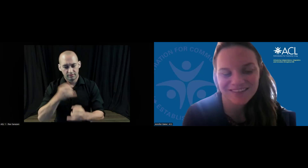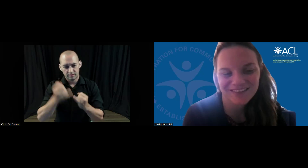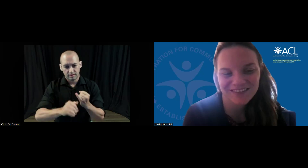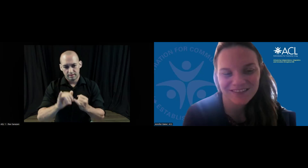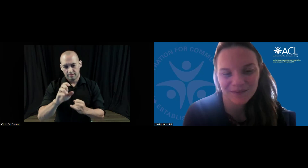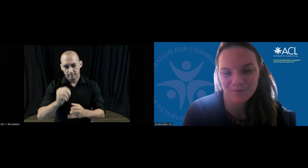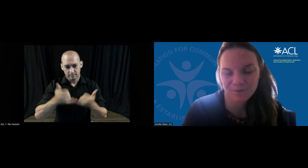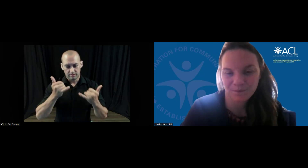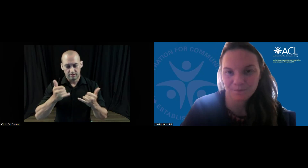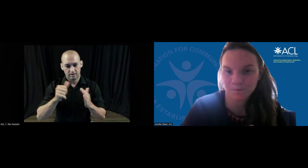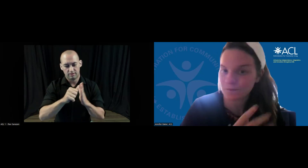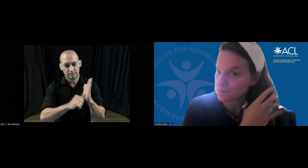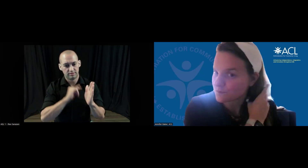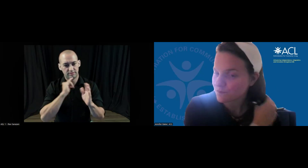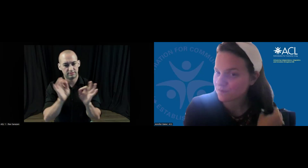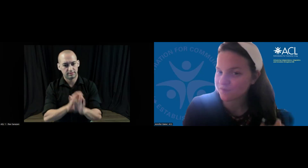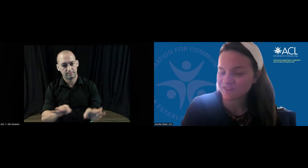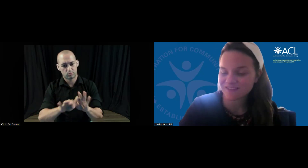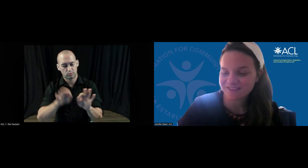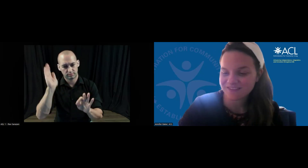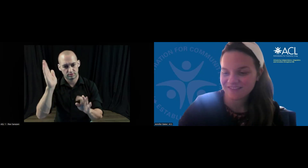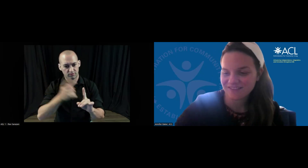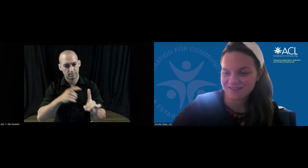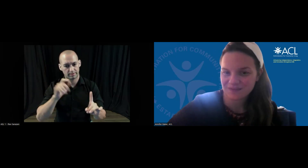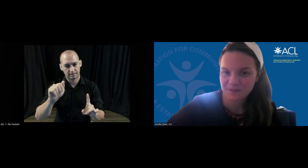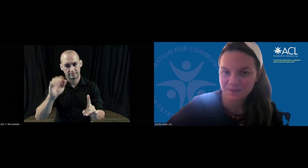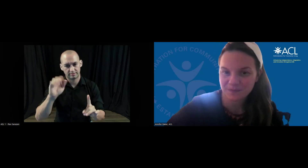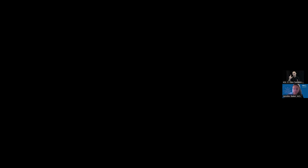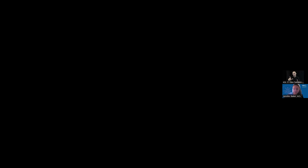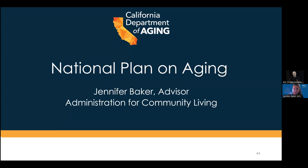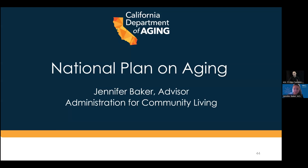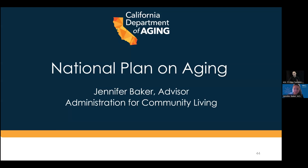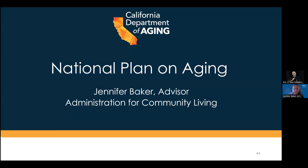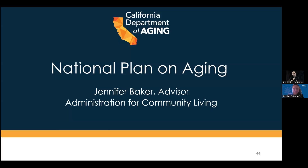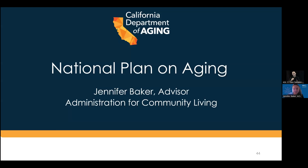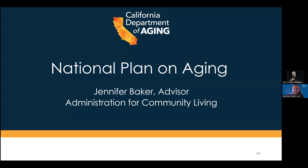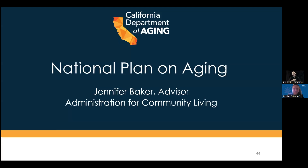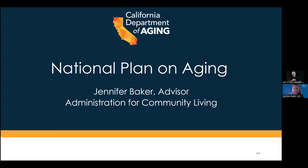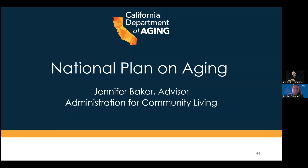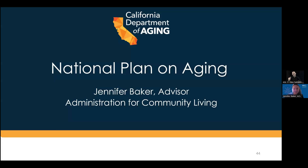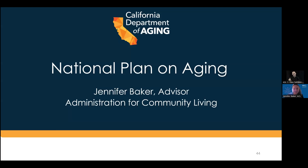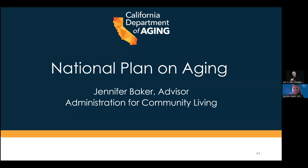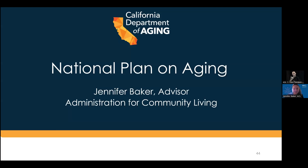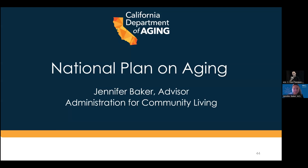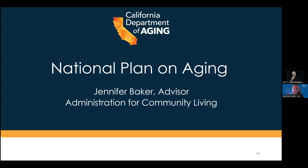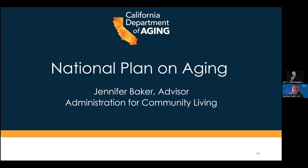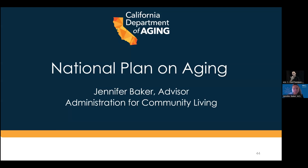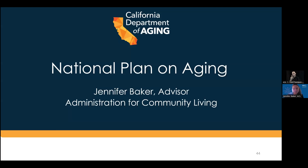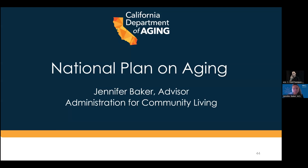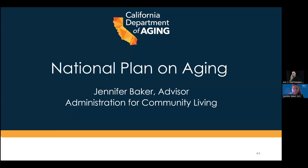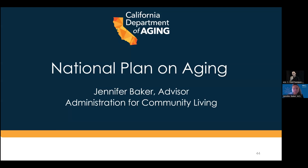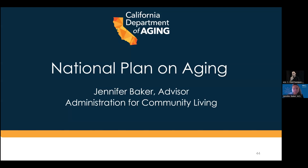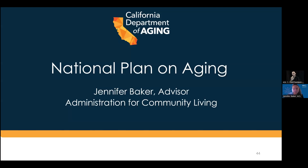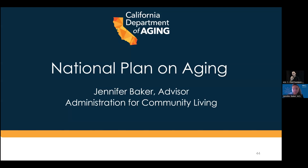agenda is an important presentation from ACL. So I'm pleased to introduce Jennifer Baker, who will be presenting on